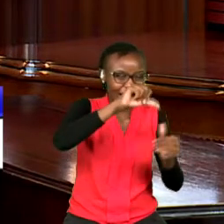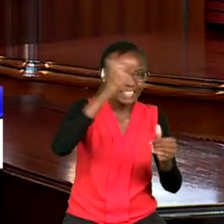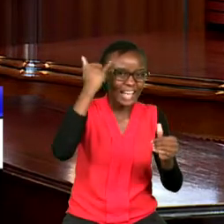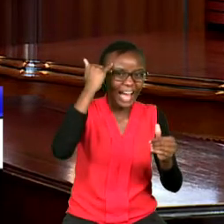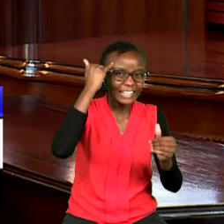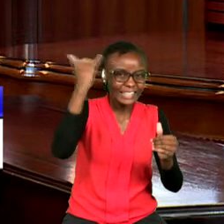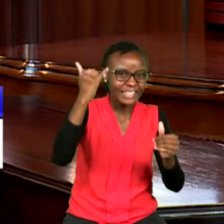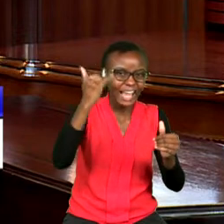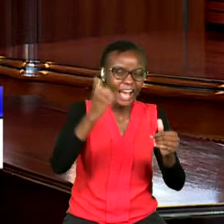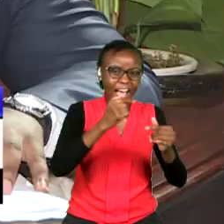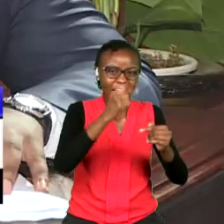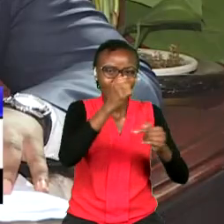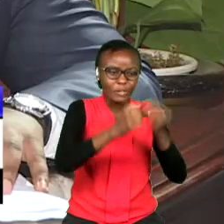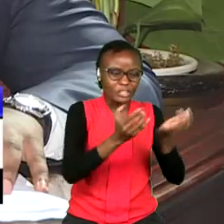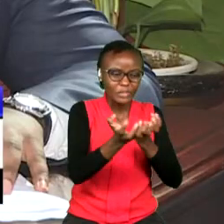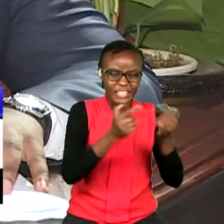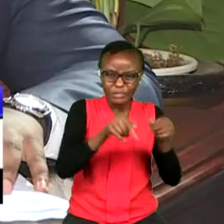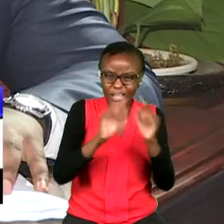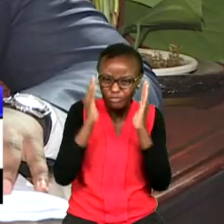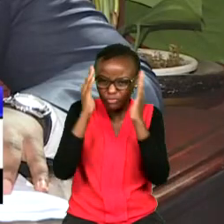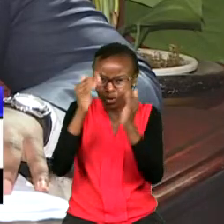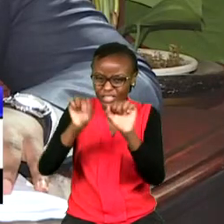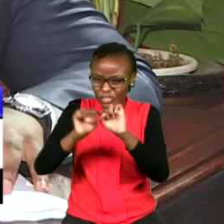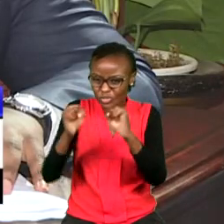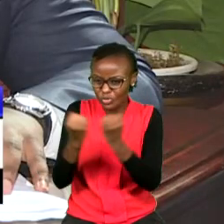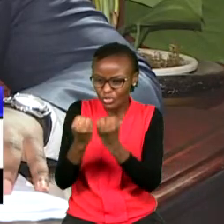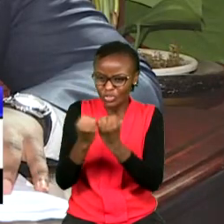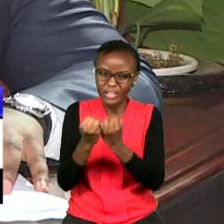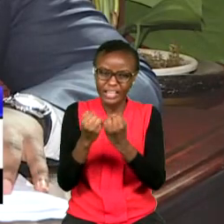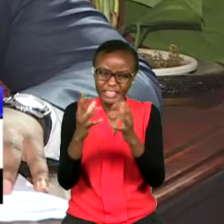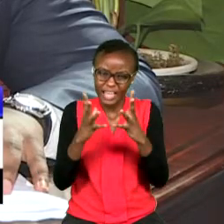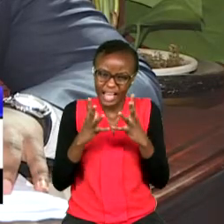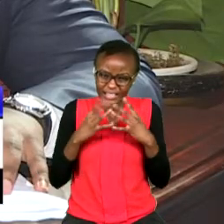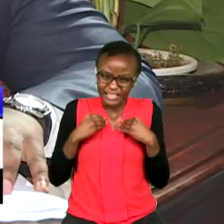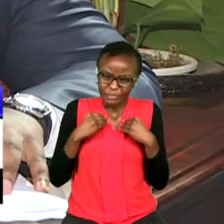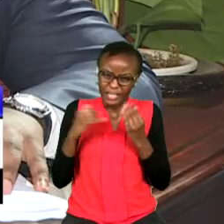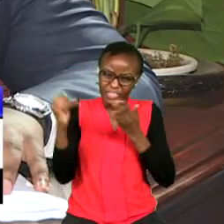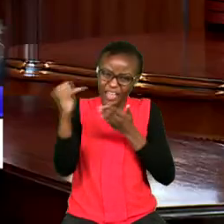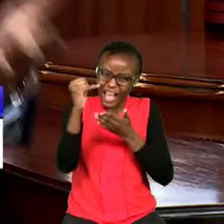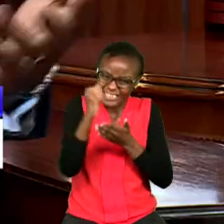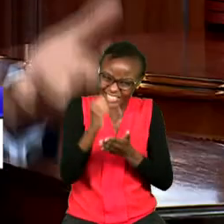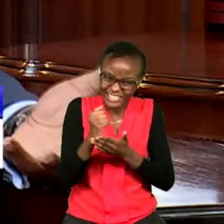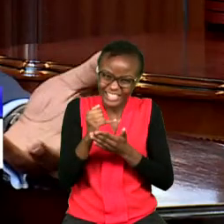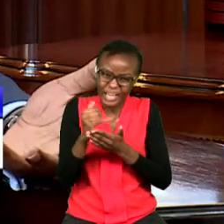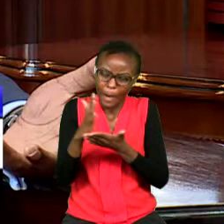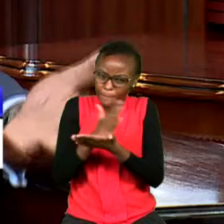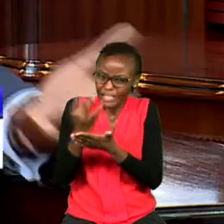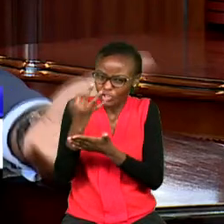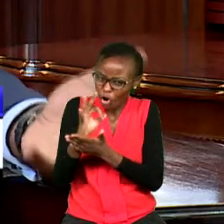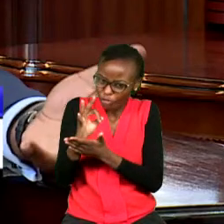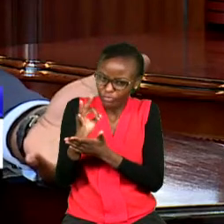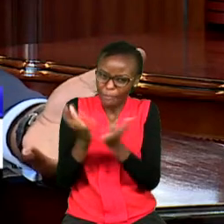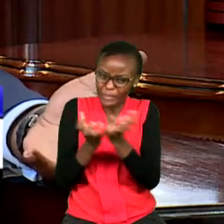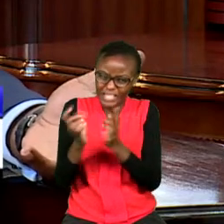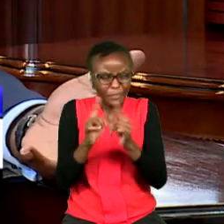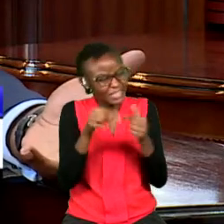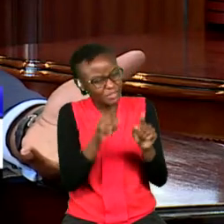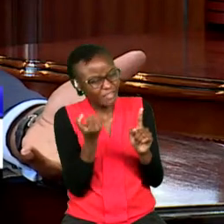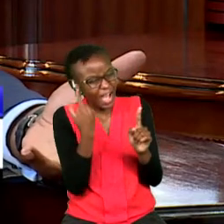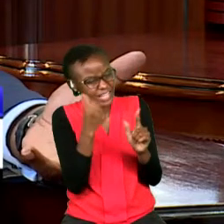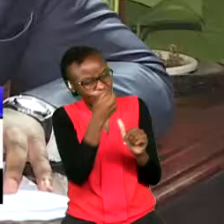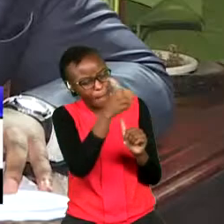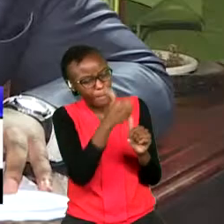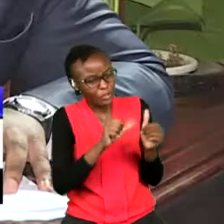the social aspect of business, they take the art part of business, but the science of business is